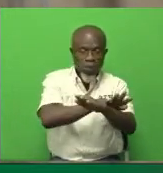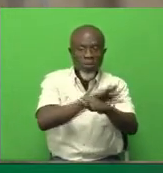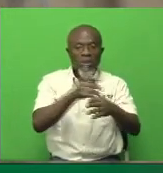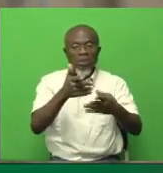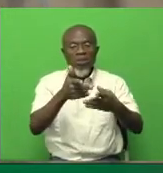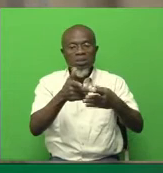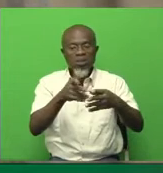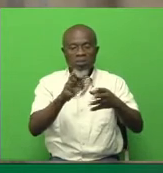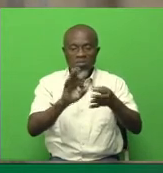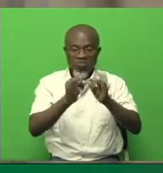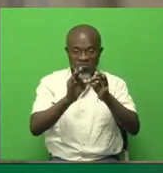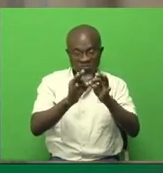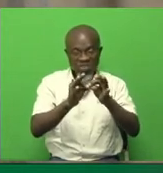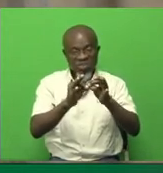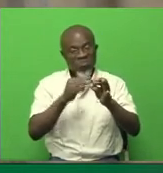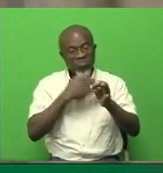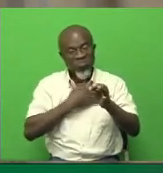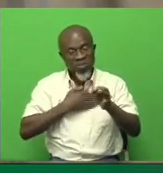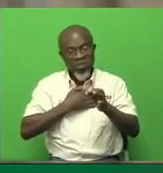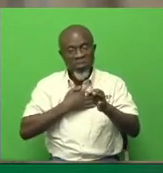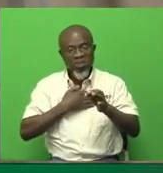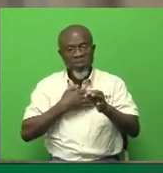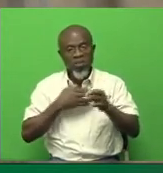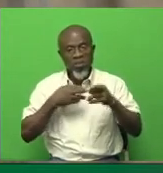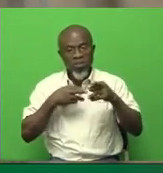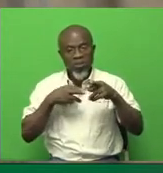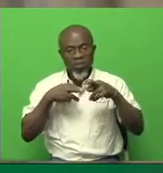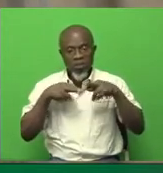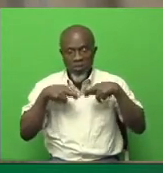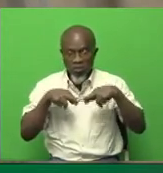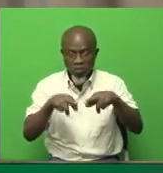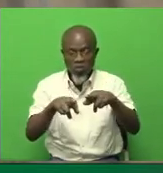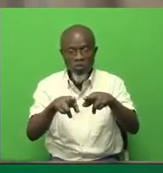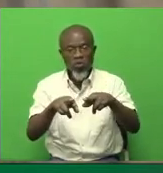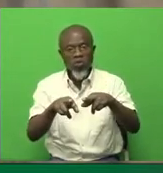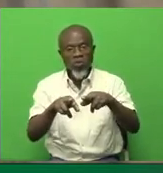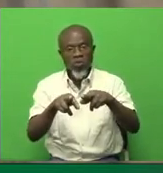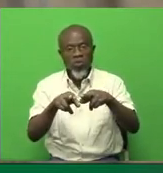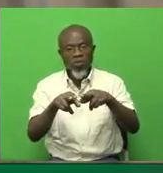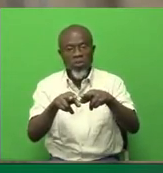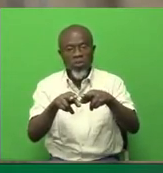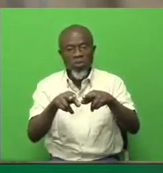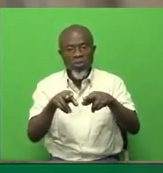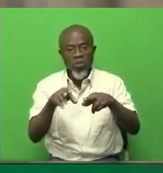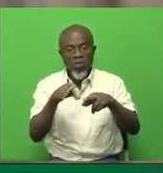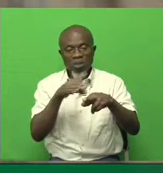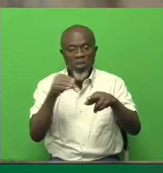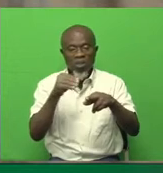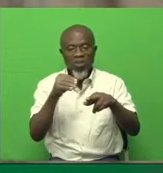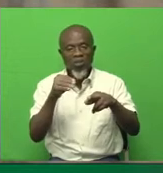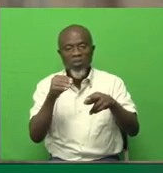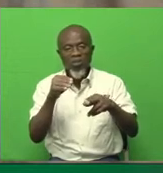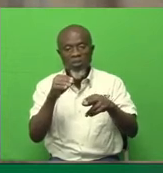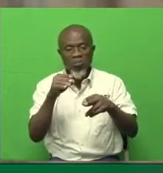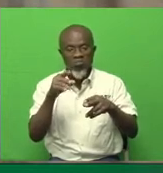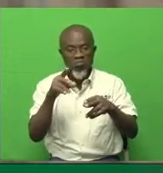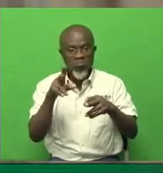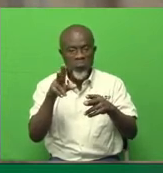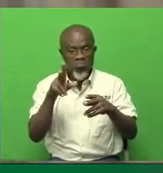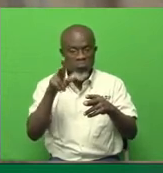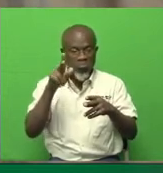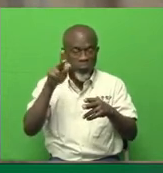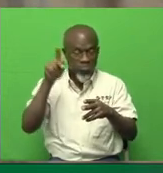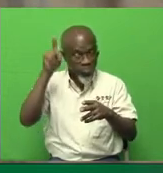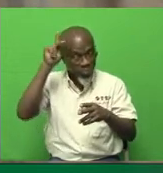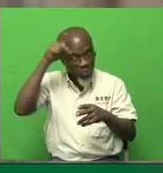hearing from my colleagues as we point out the words the shortcomings and the lack of political will to